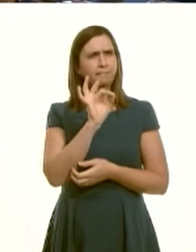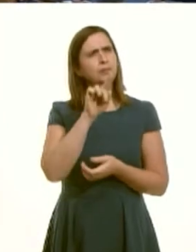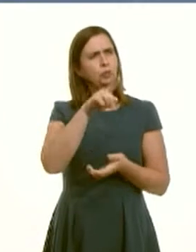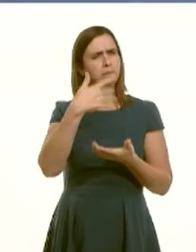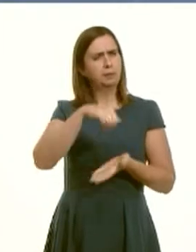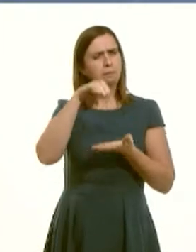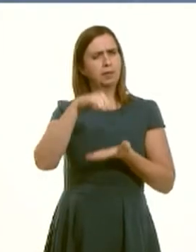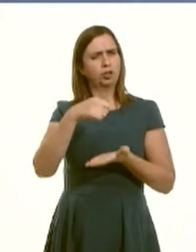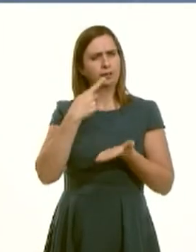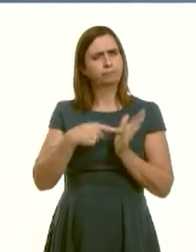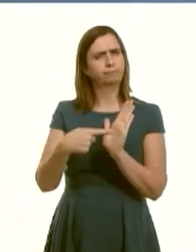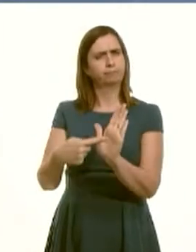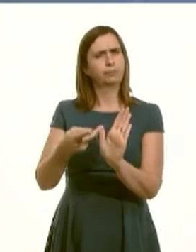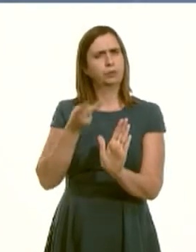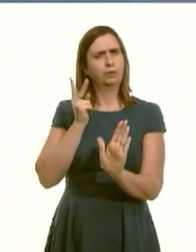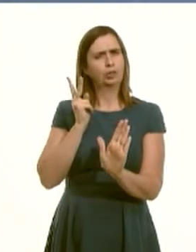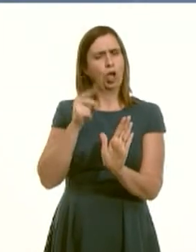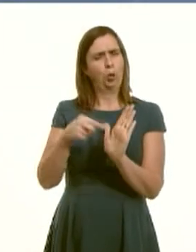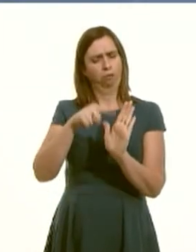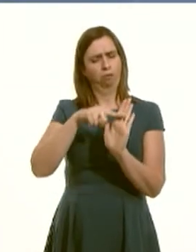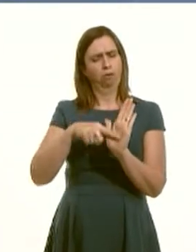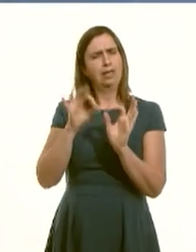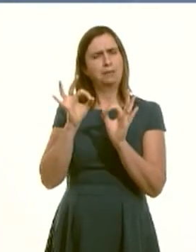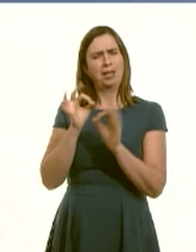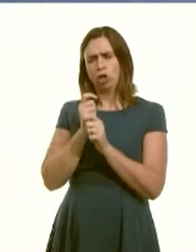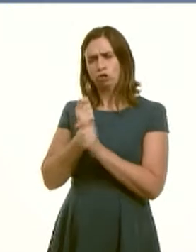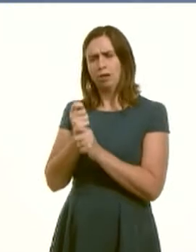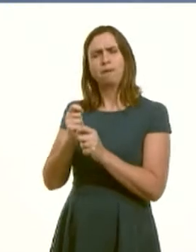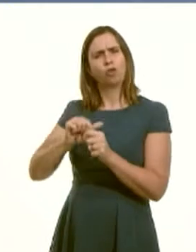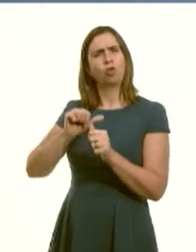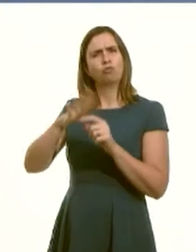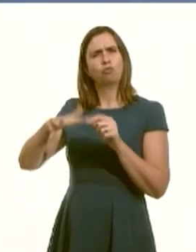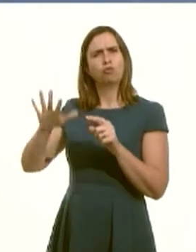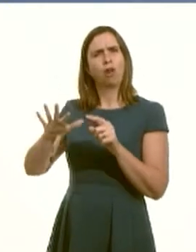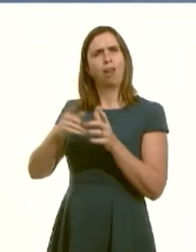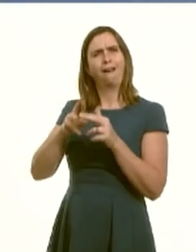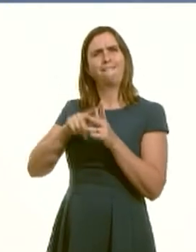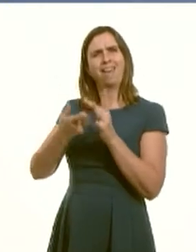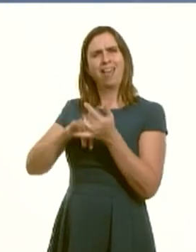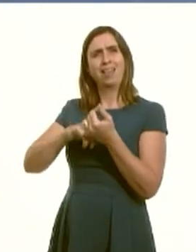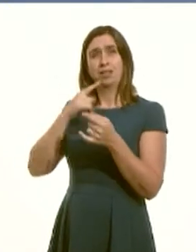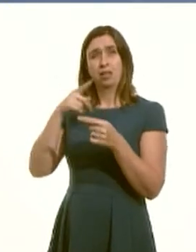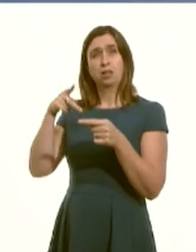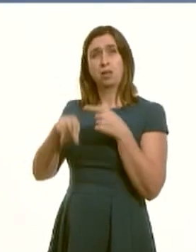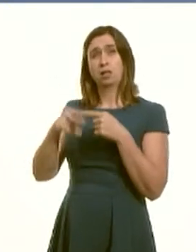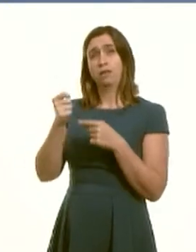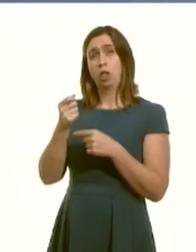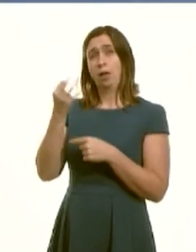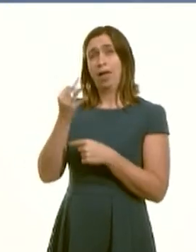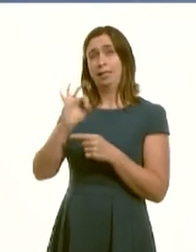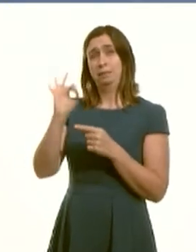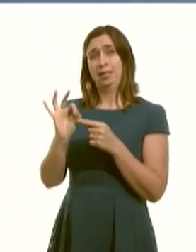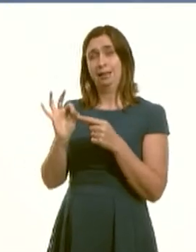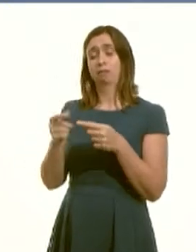laid 2 weeks ago meted out special treatment for the rural affairs element of that budget. It had a cut of nearly 18%